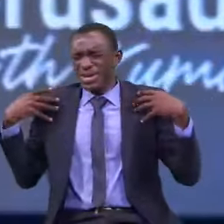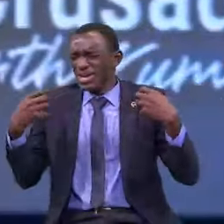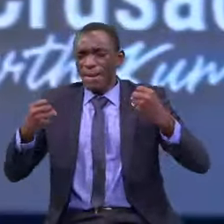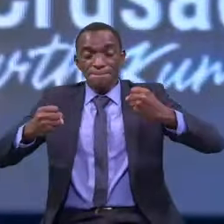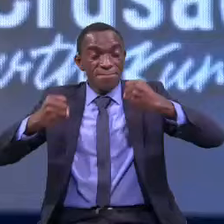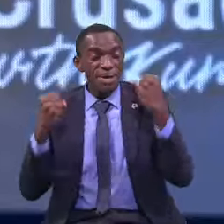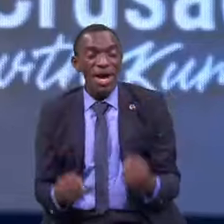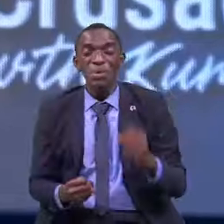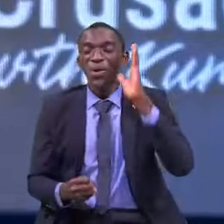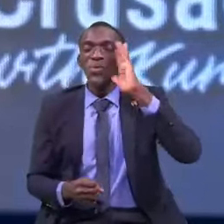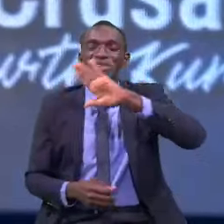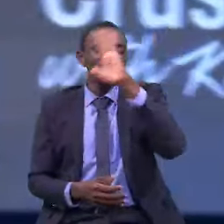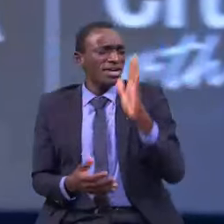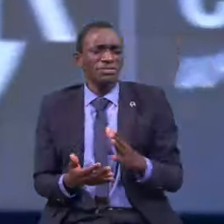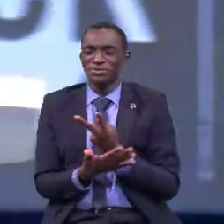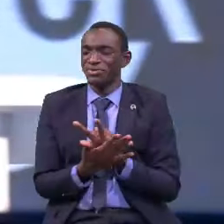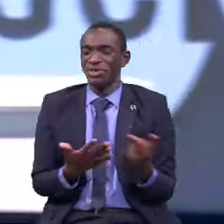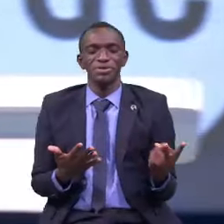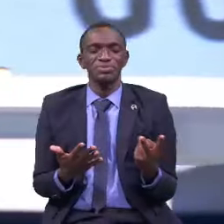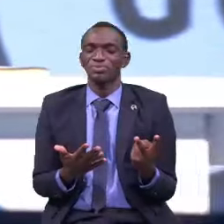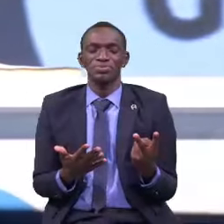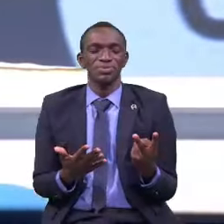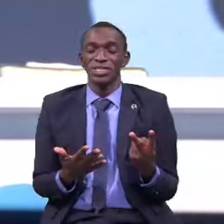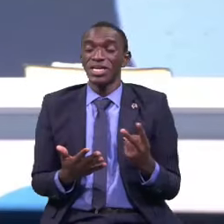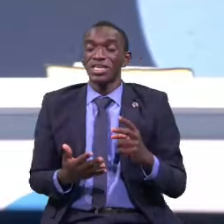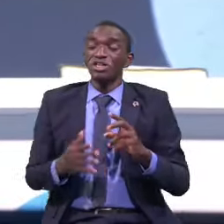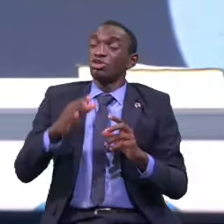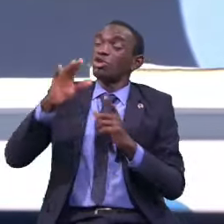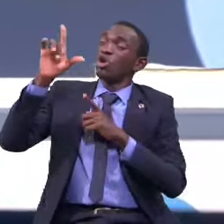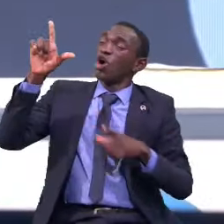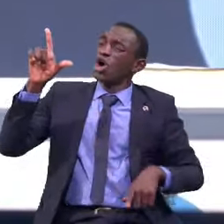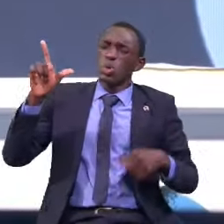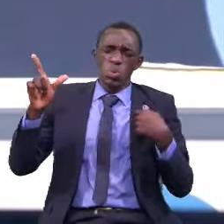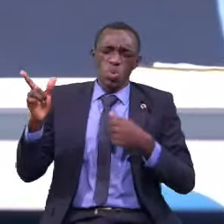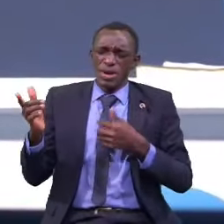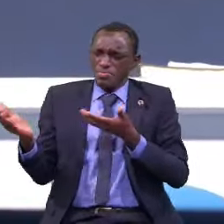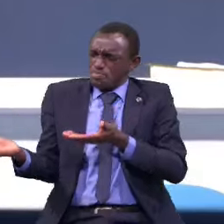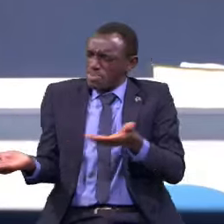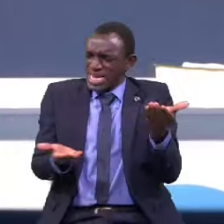never fail. Lord, we bring everyone before you,